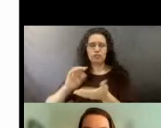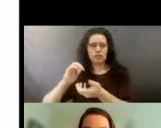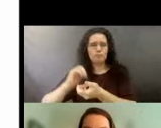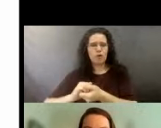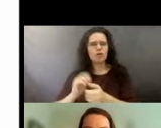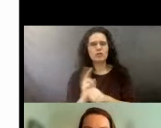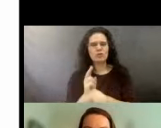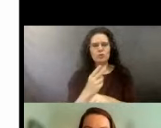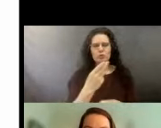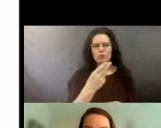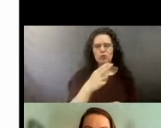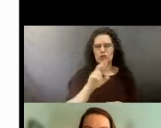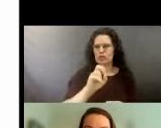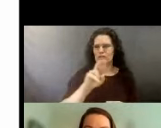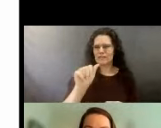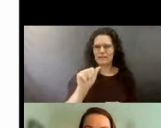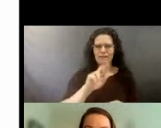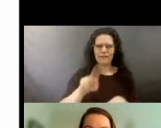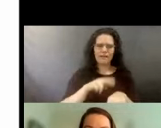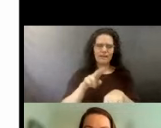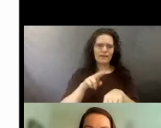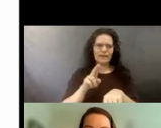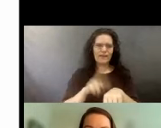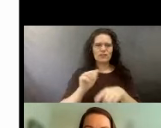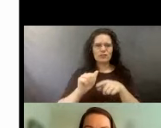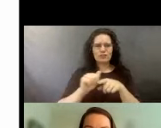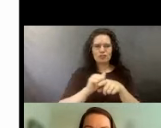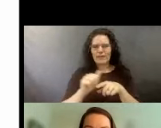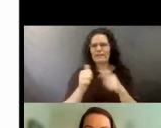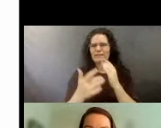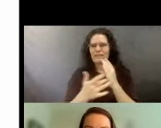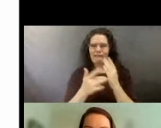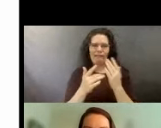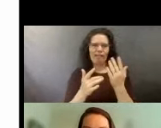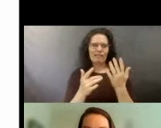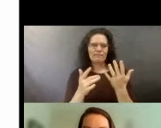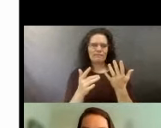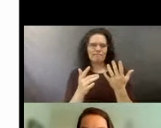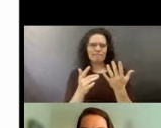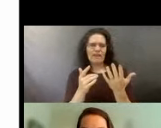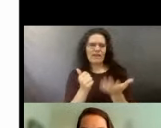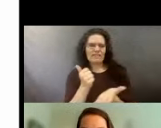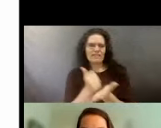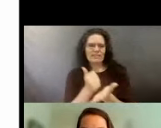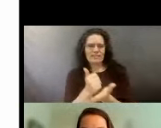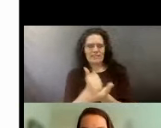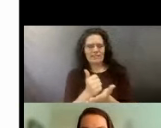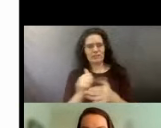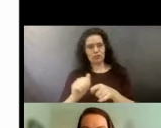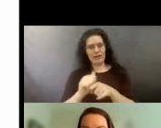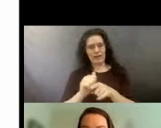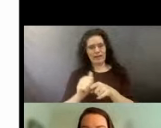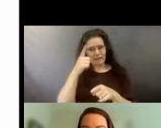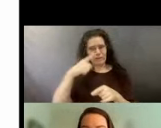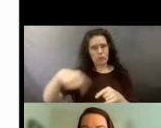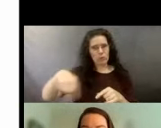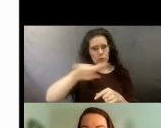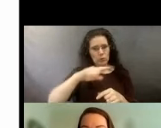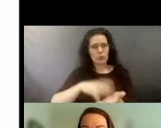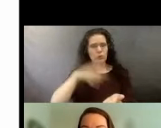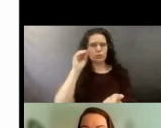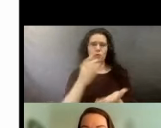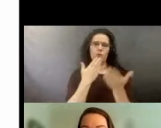National Training and Technical Assistance funding to provide this training and technical assistance resource and experience for you. We want to thank